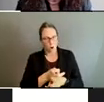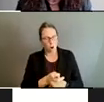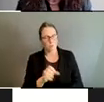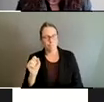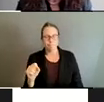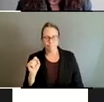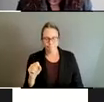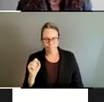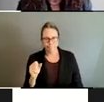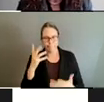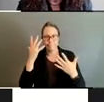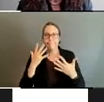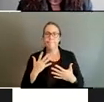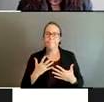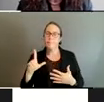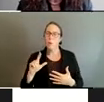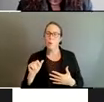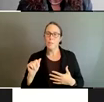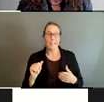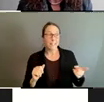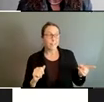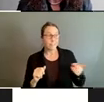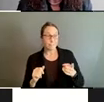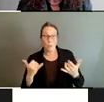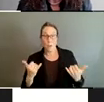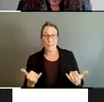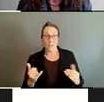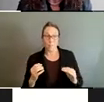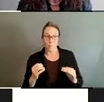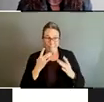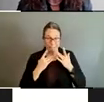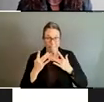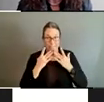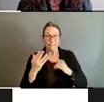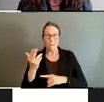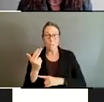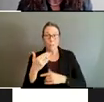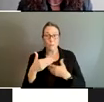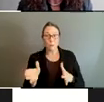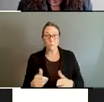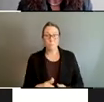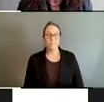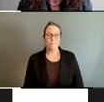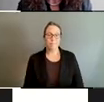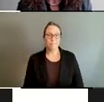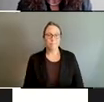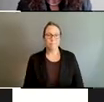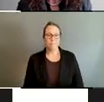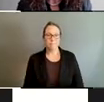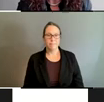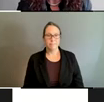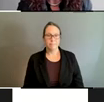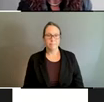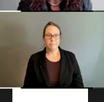like I said, unfortunately, Louisiana just right now, they just don't have enough hotels. And so I don't think